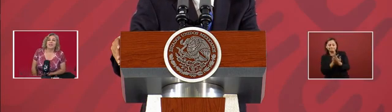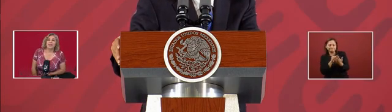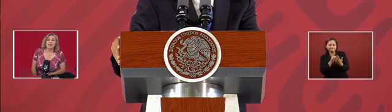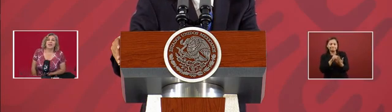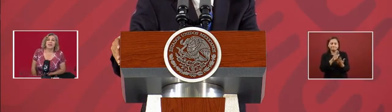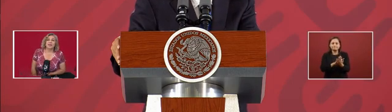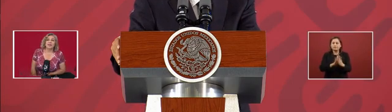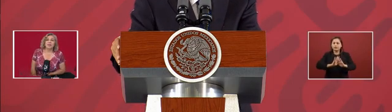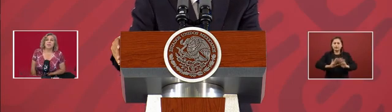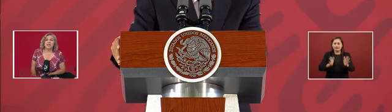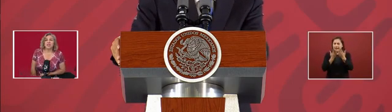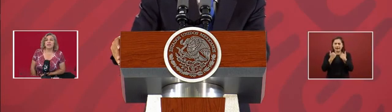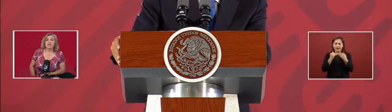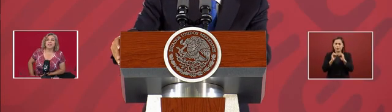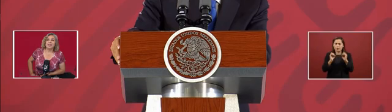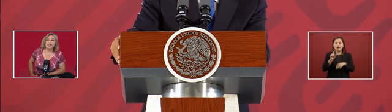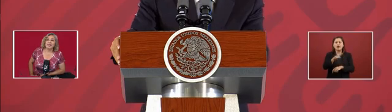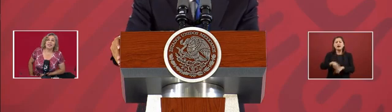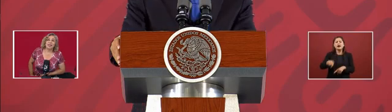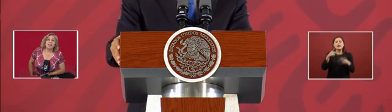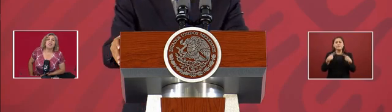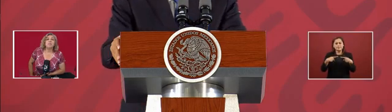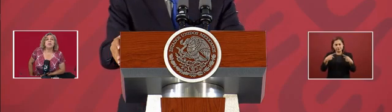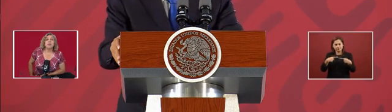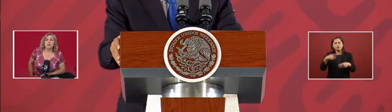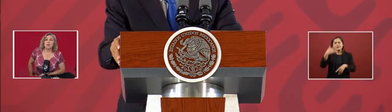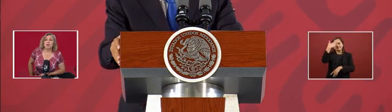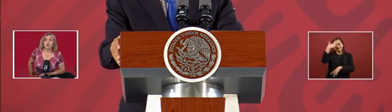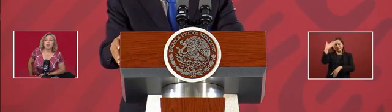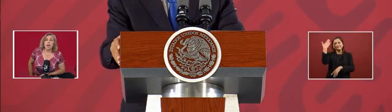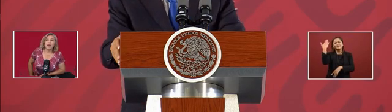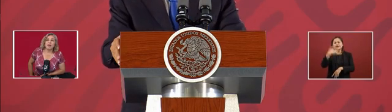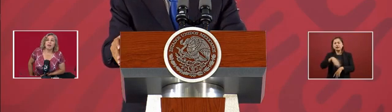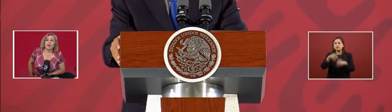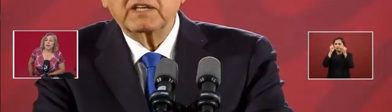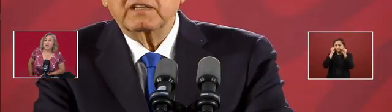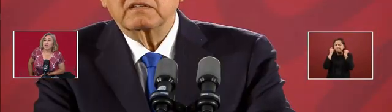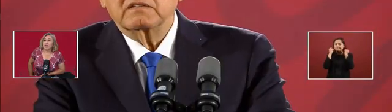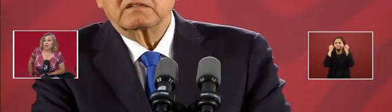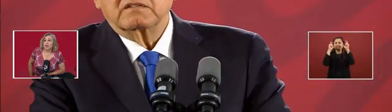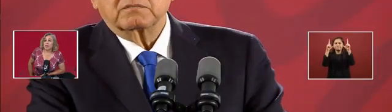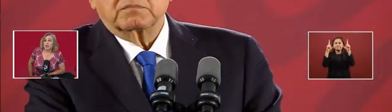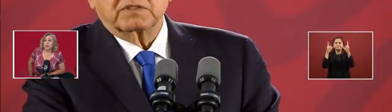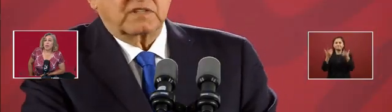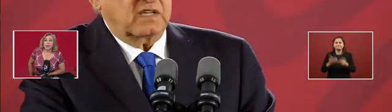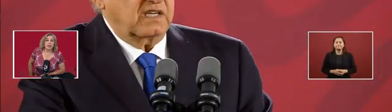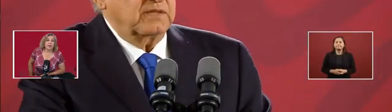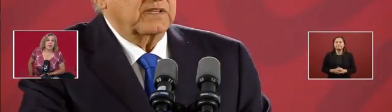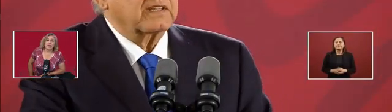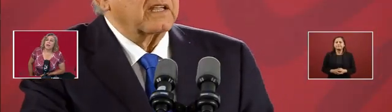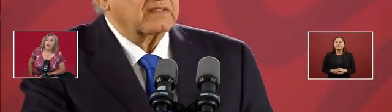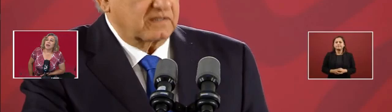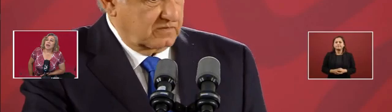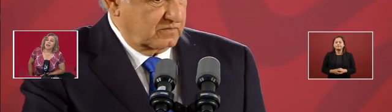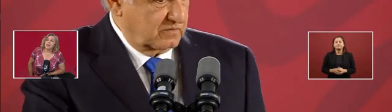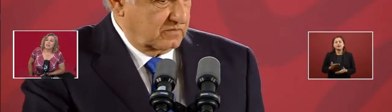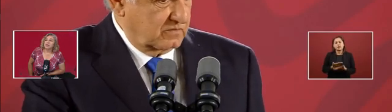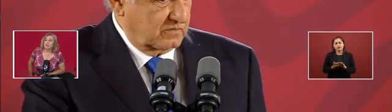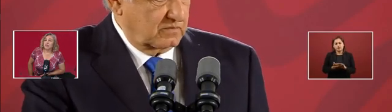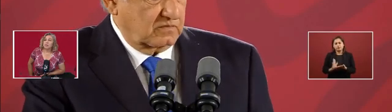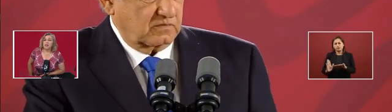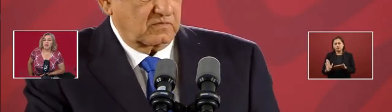Justice y la judicatura. and the Judicial Department, Aunque even no though deben de ser órganos they're supposed to